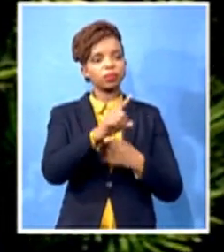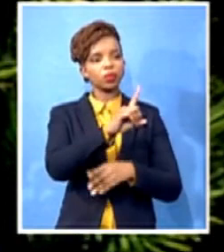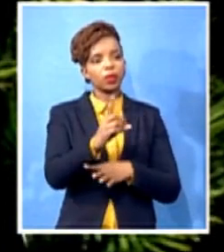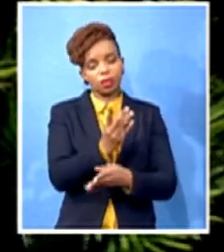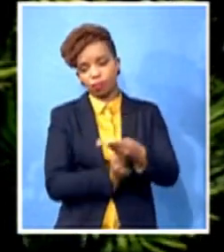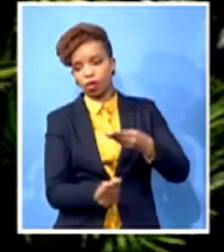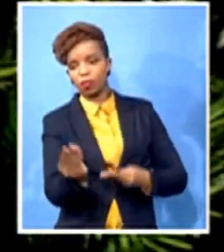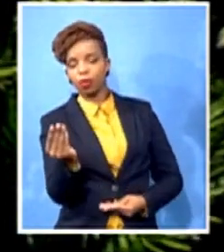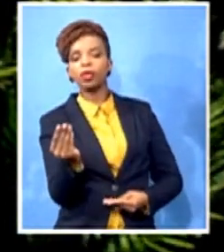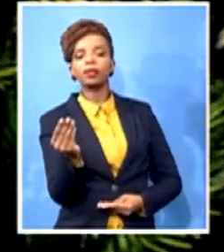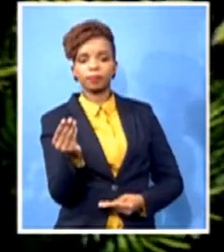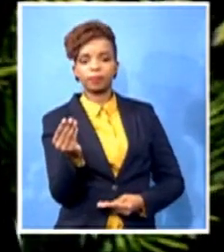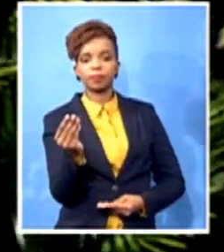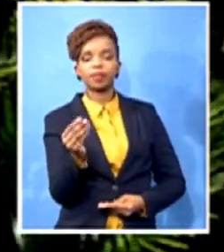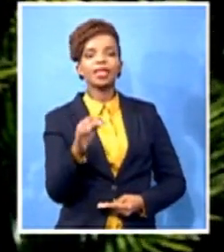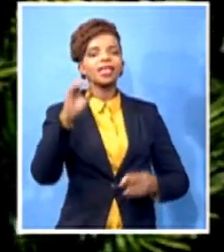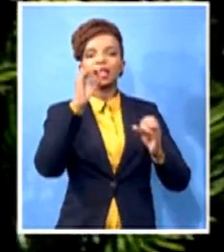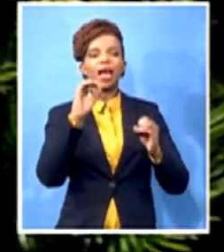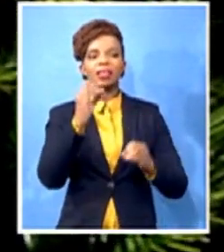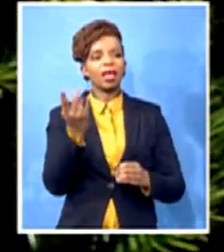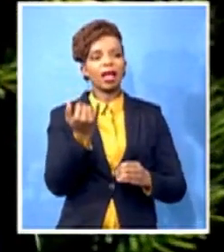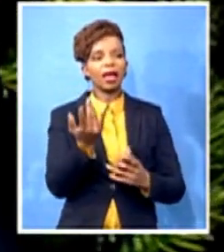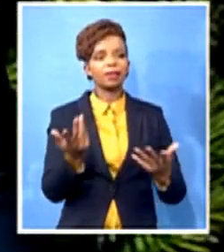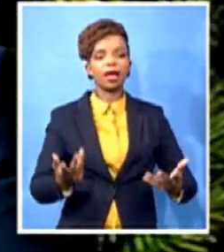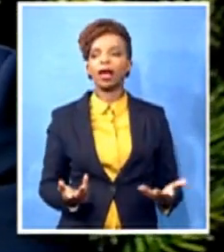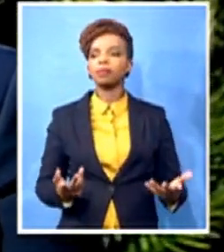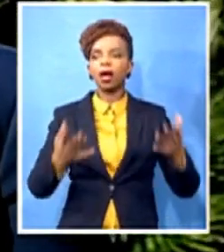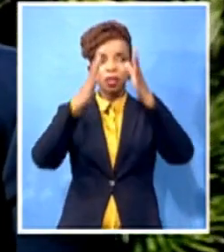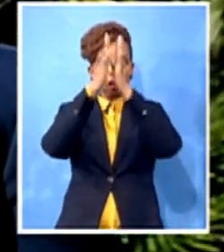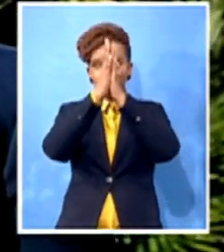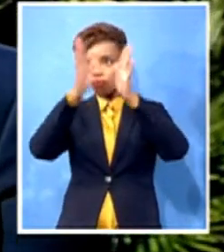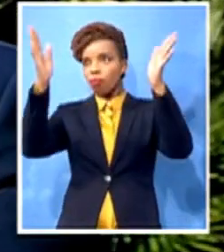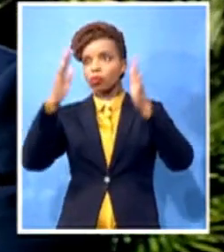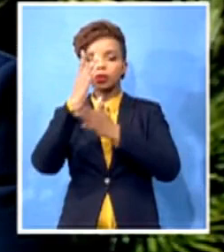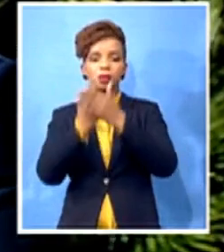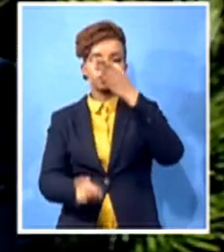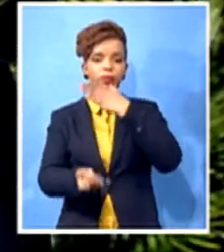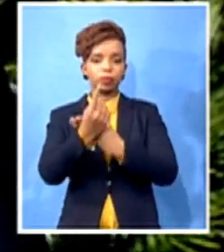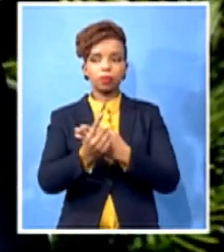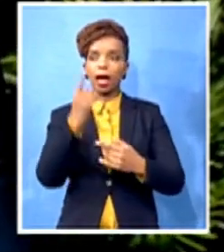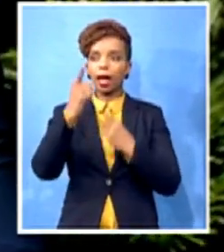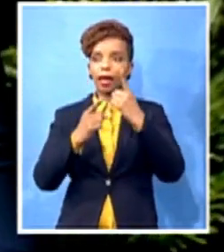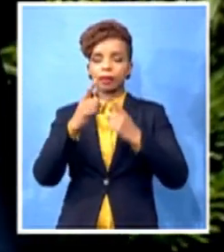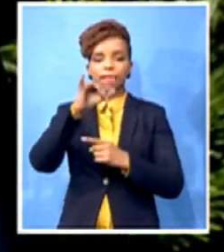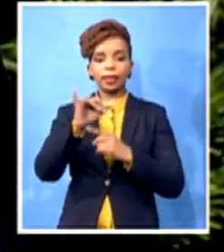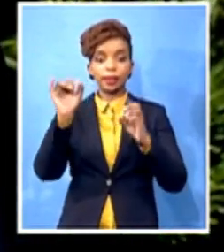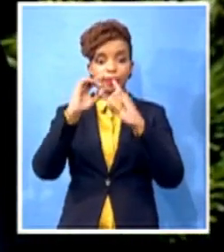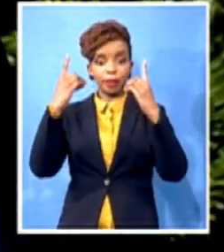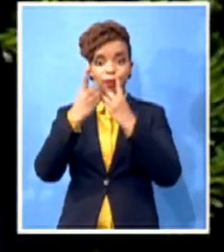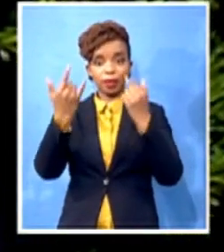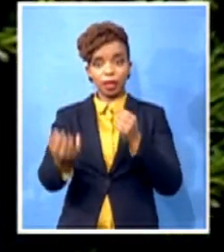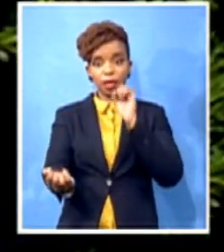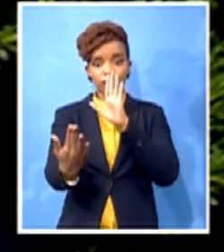broad, grand scale allegations that the department faces, which not just him, but the department